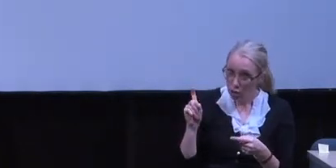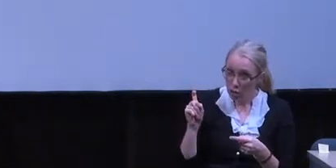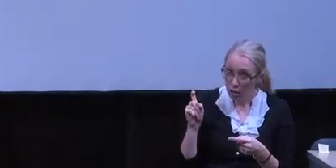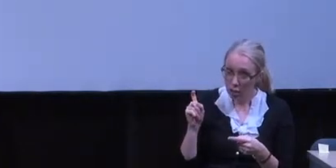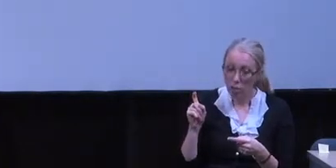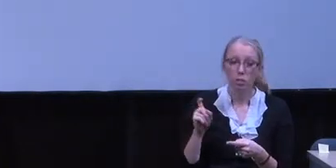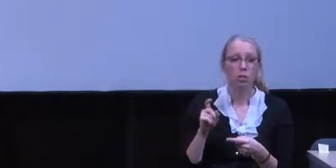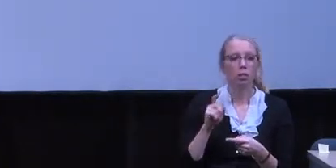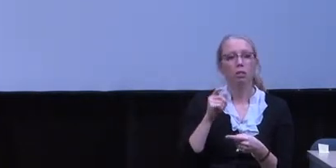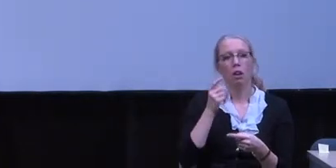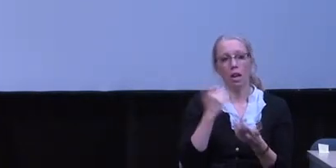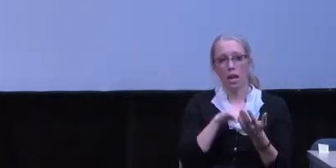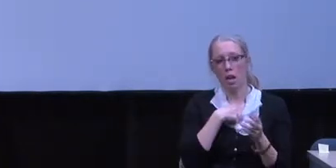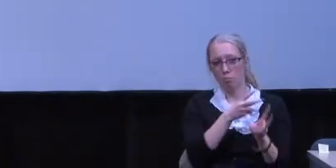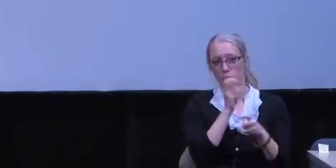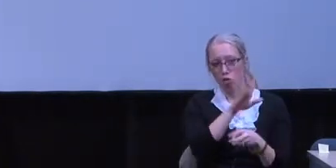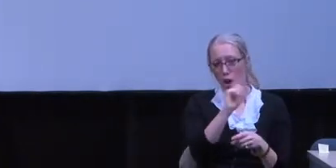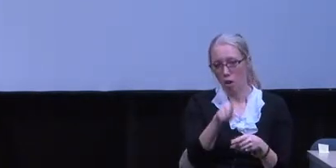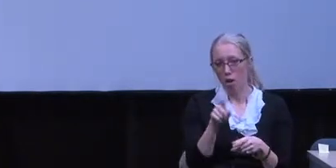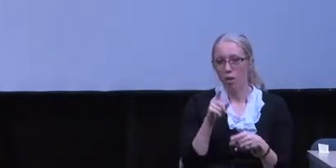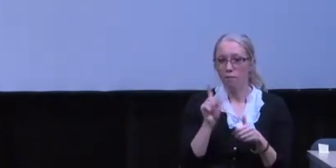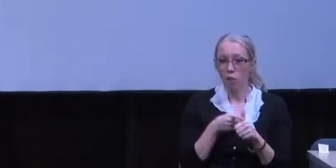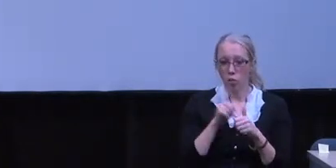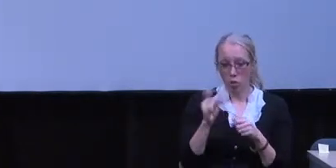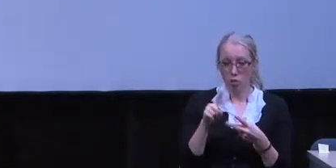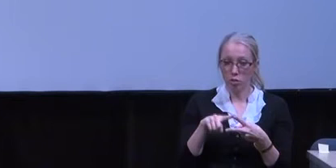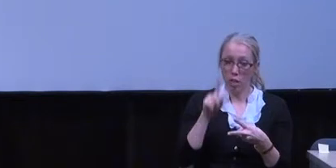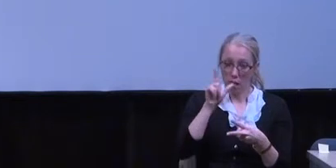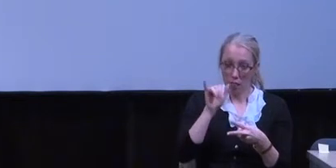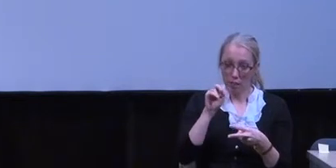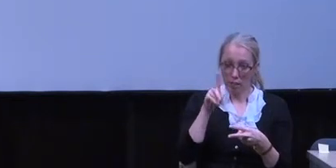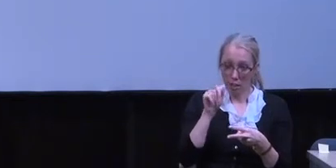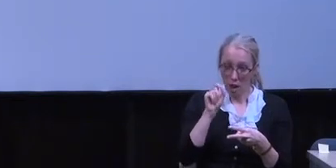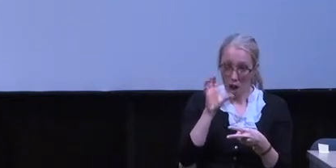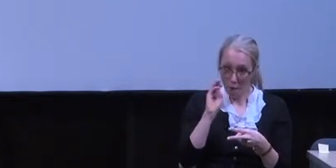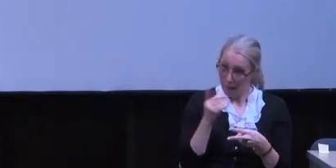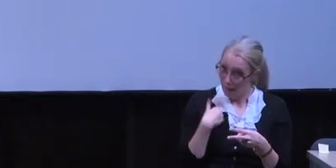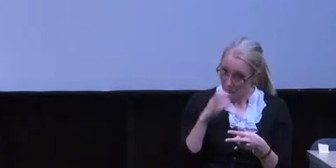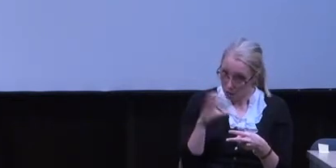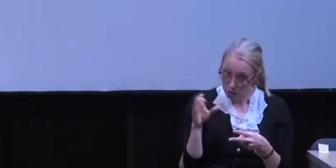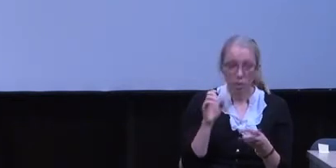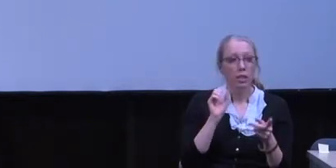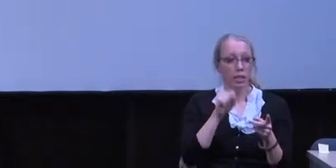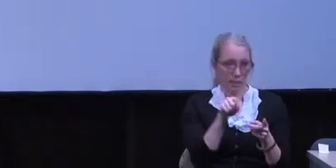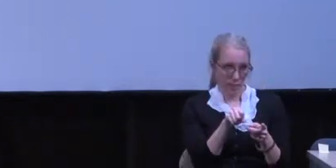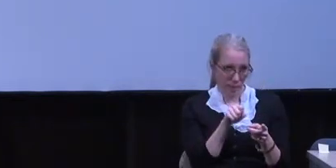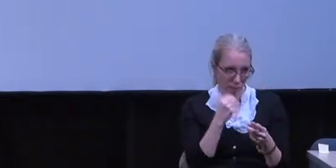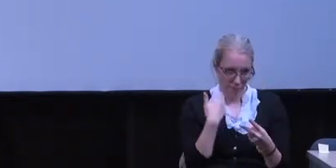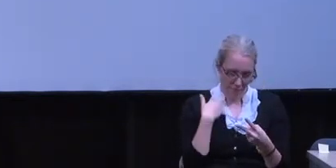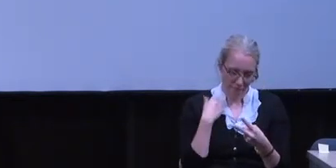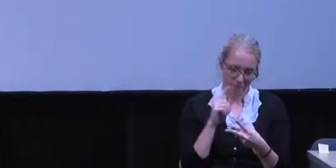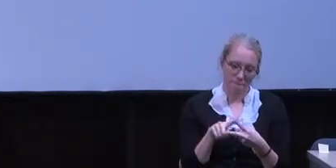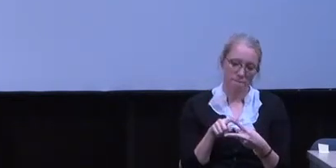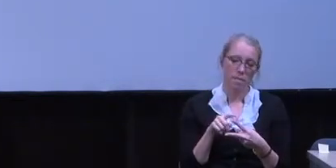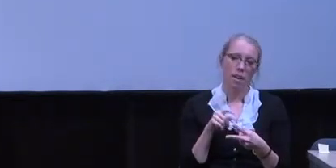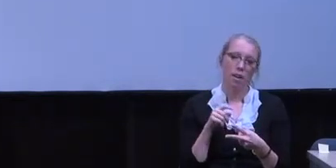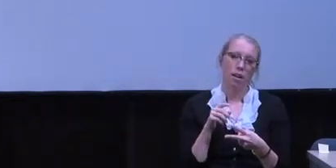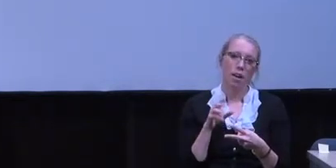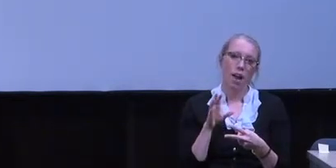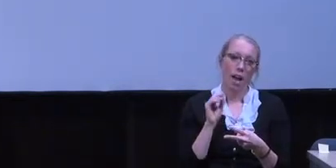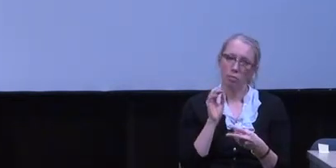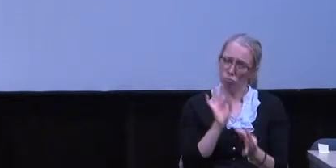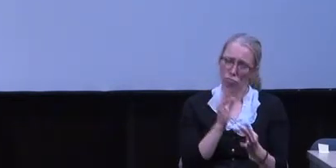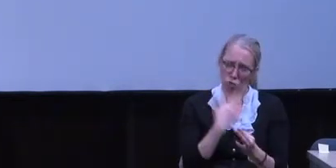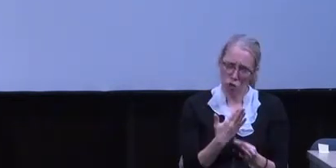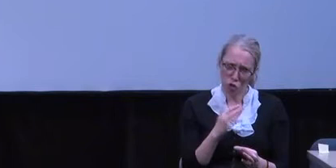Two questions. The first question is, does lynda.com have closed captioning? And the answer is yes. And it's on